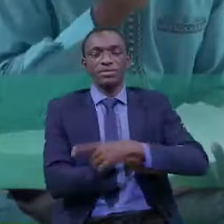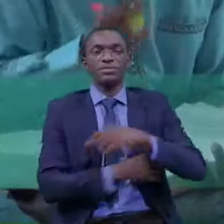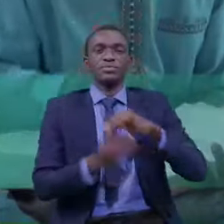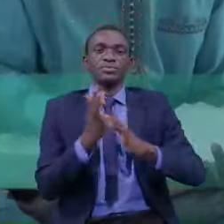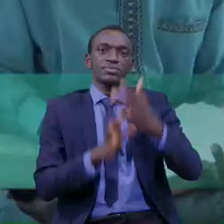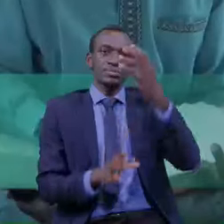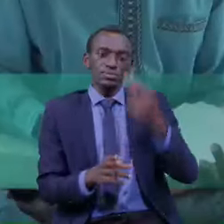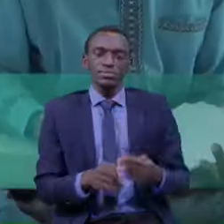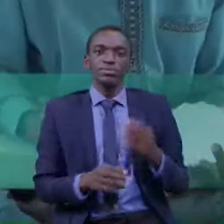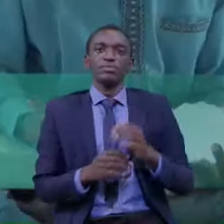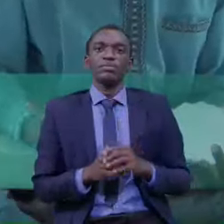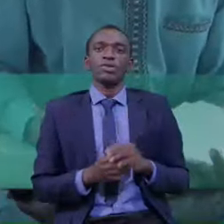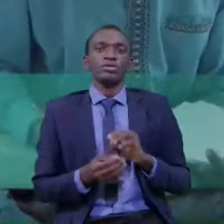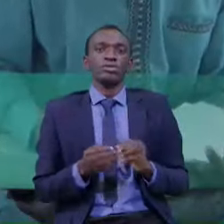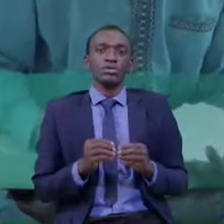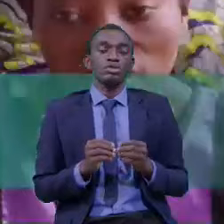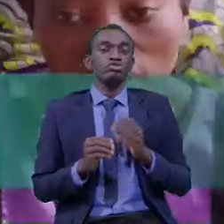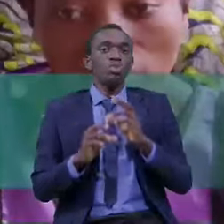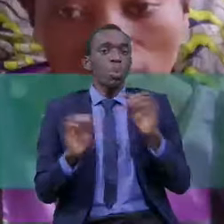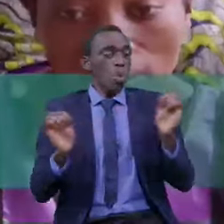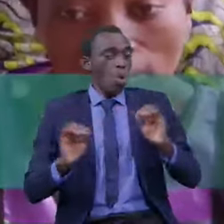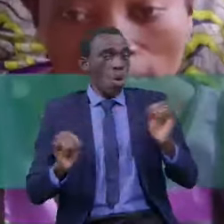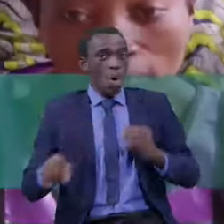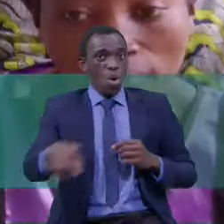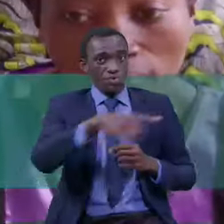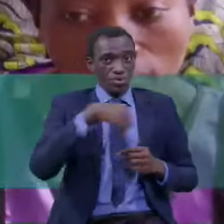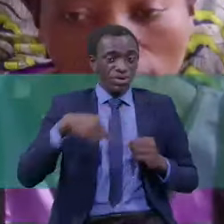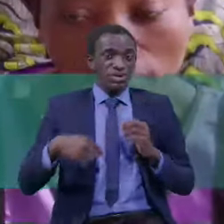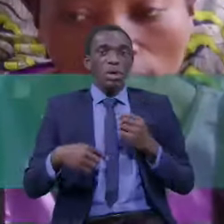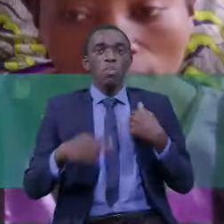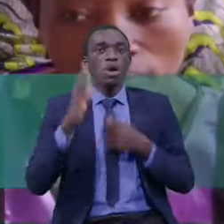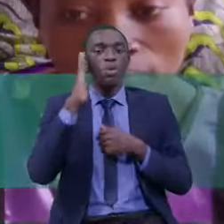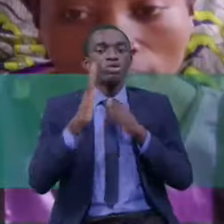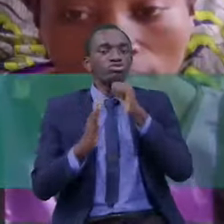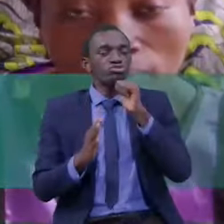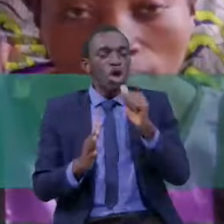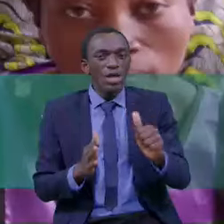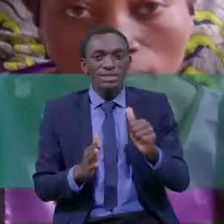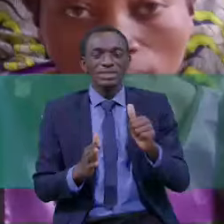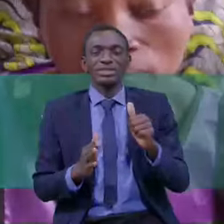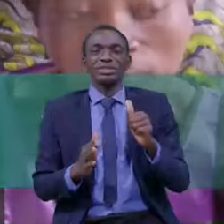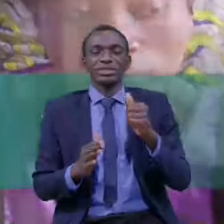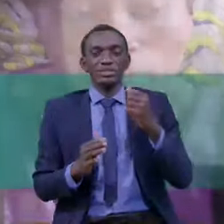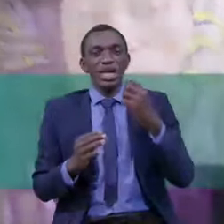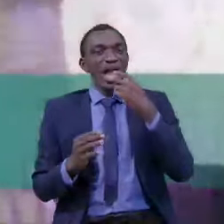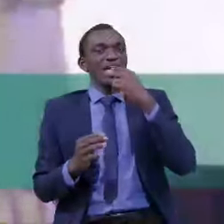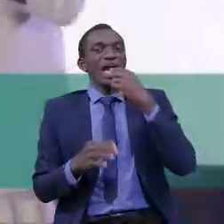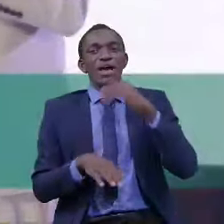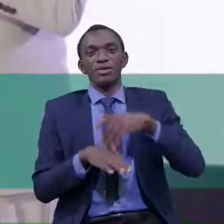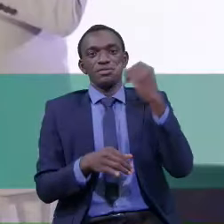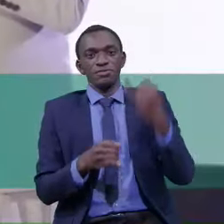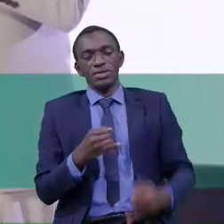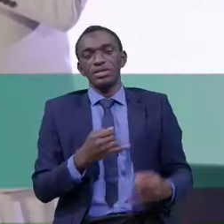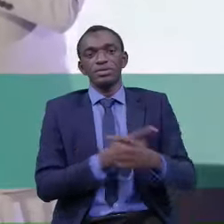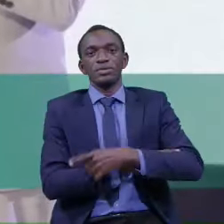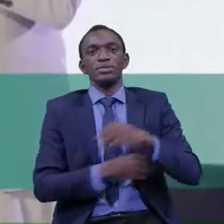us here will regret on the final day. He called you. You have responded to the